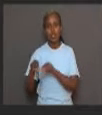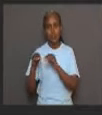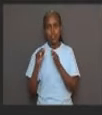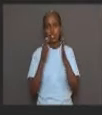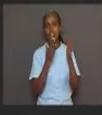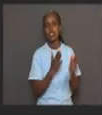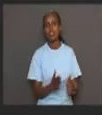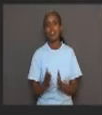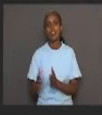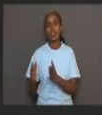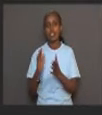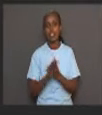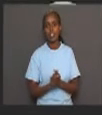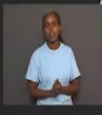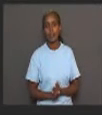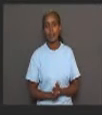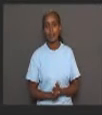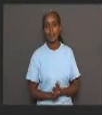Students, let's get ready.